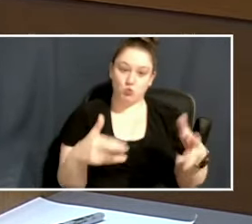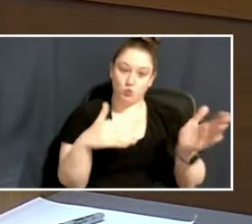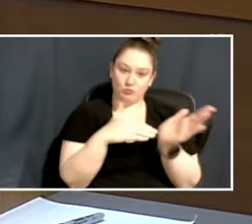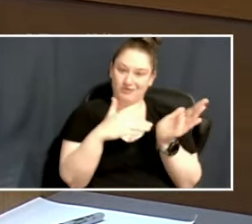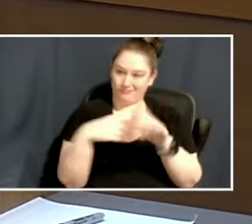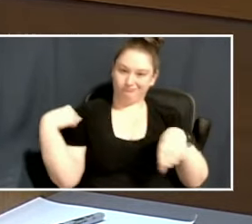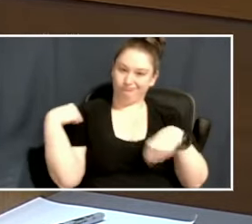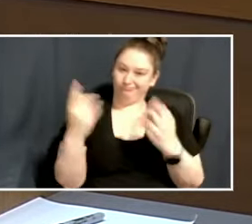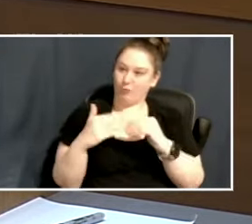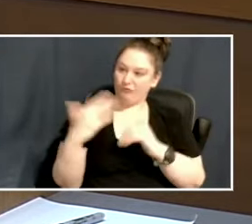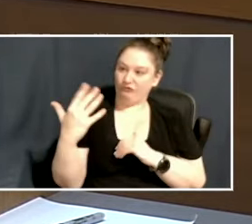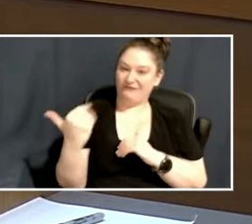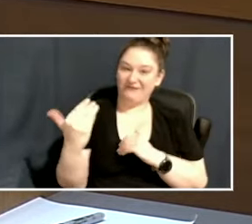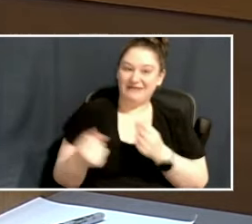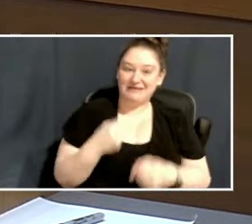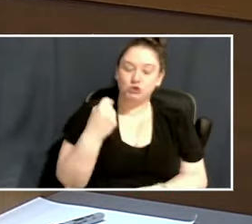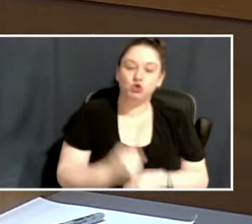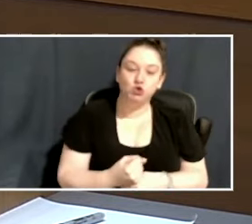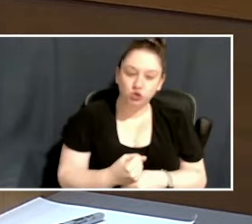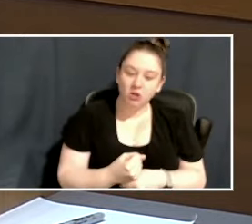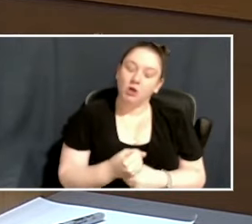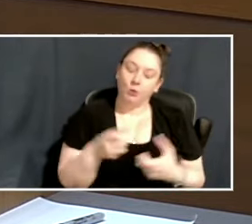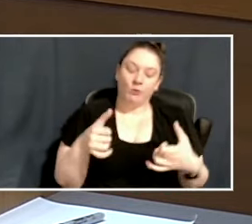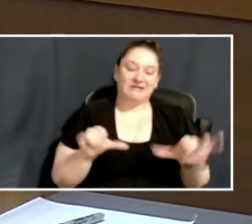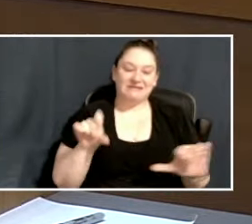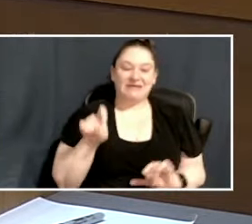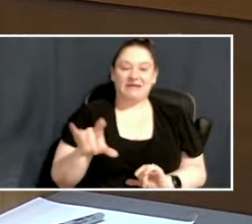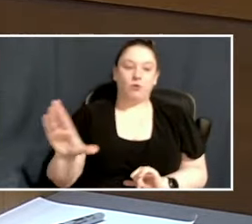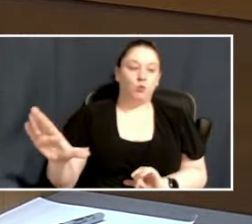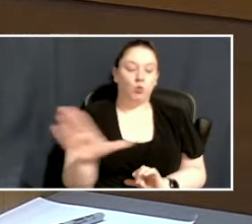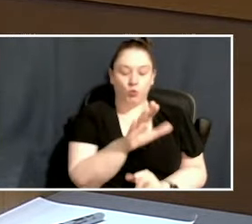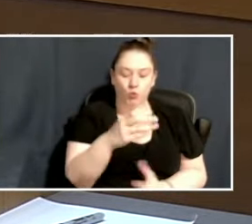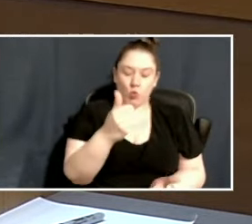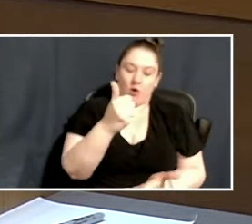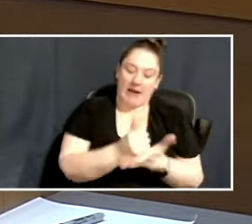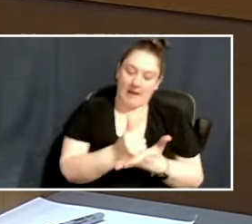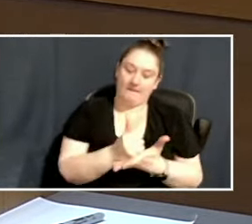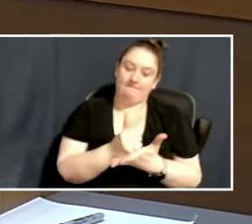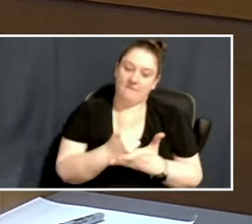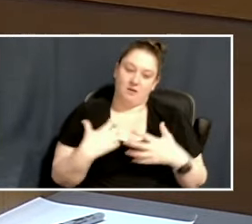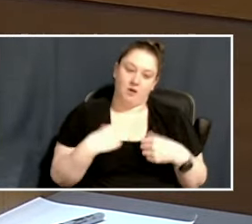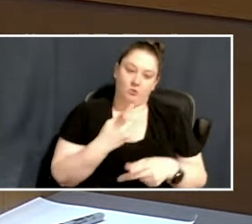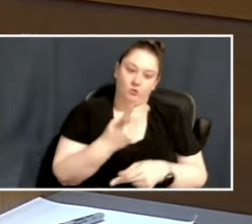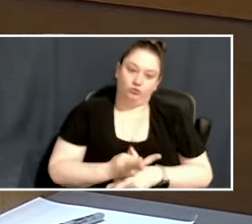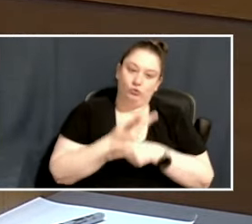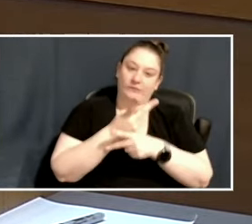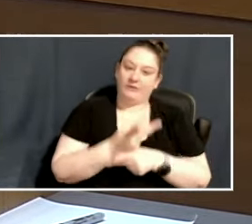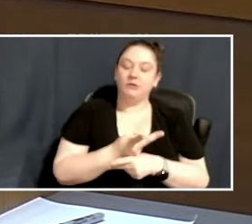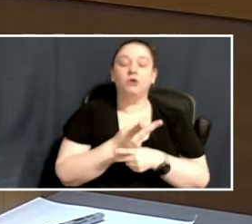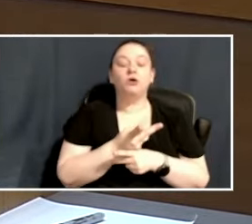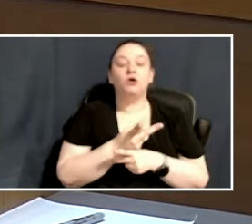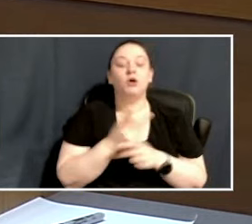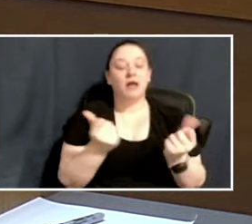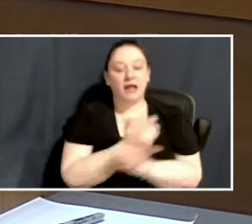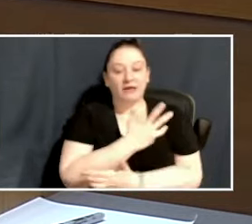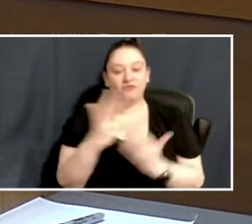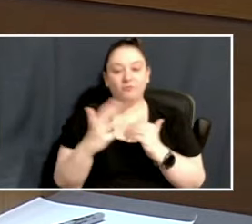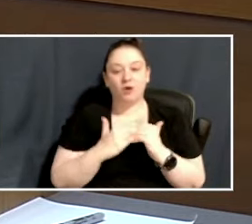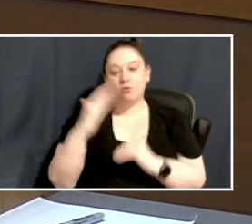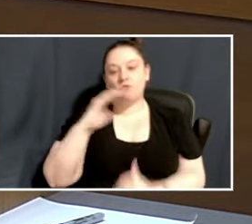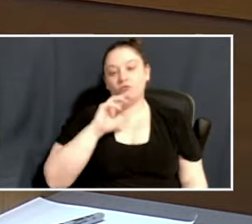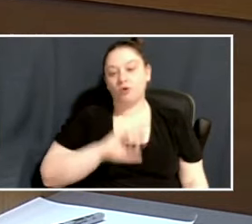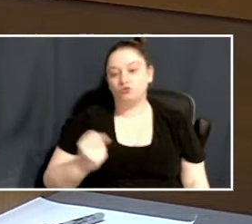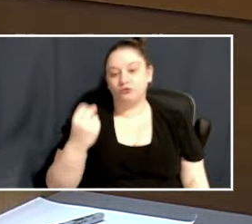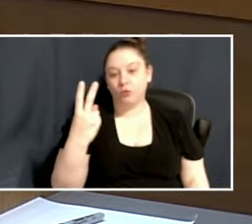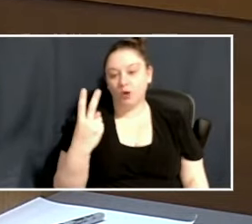15 years, and we still need your help on the front lines of healthcare. So, you know, for everybody 12 and up, you can get your yearly